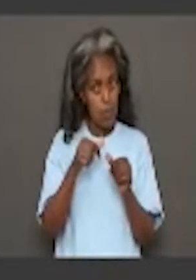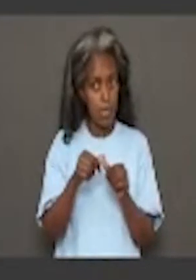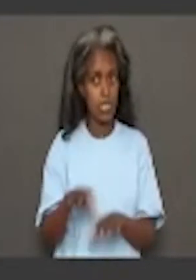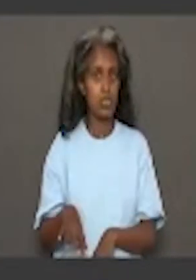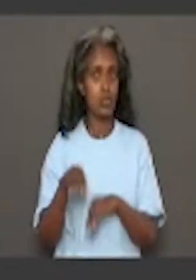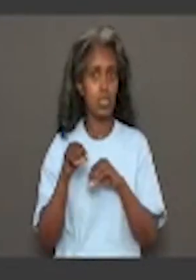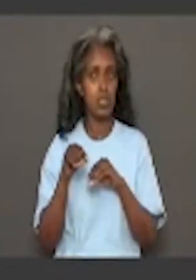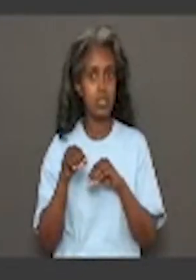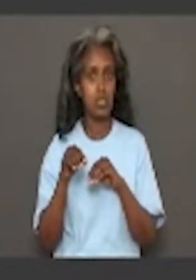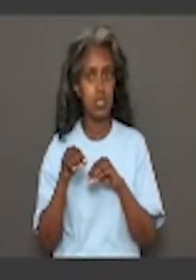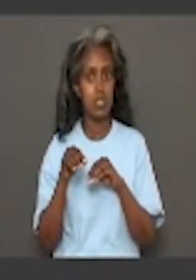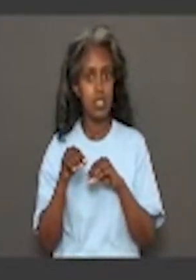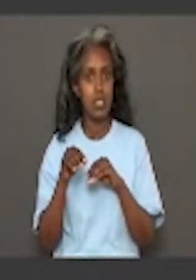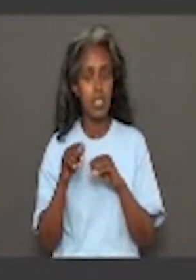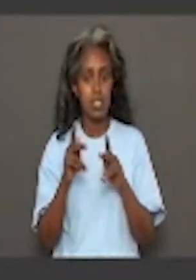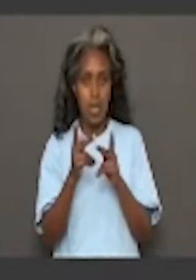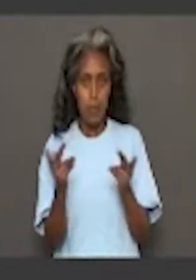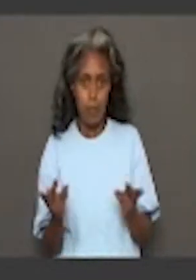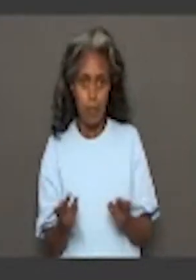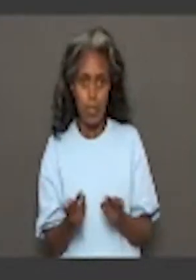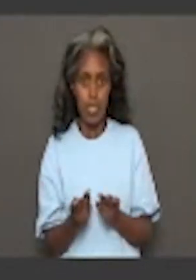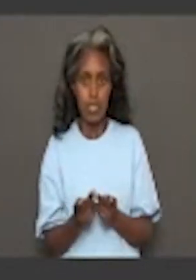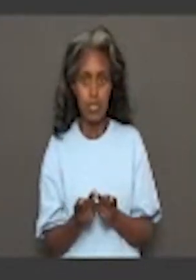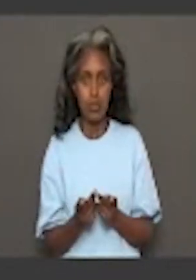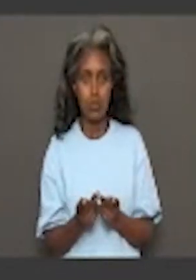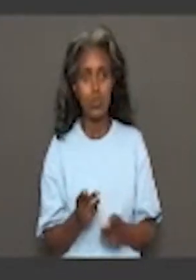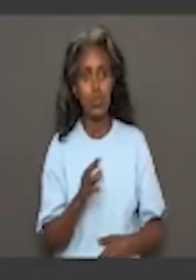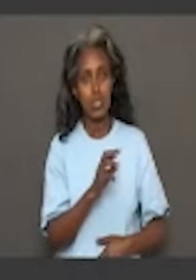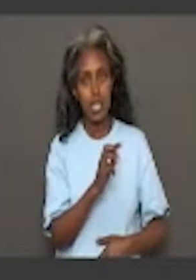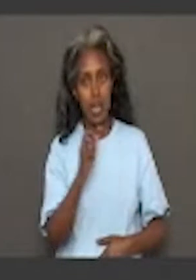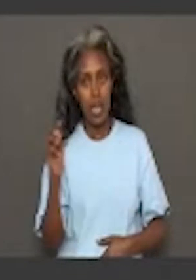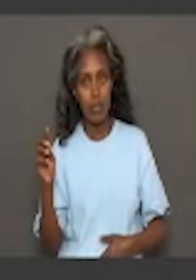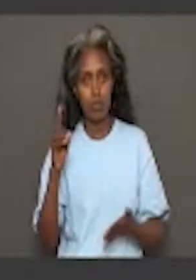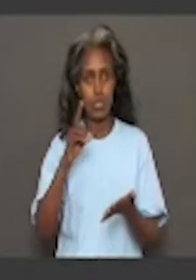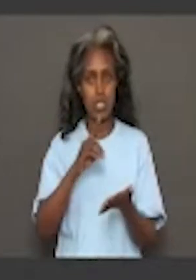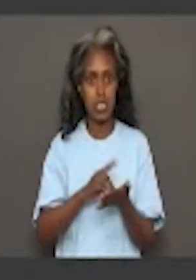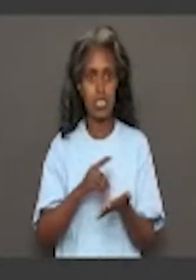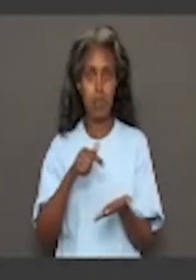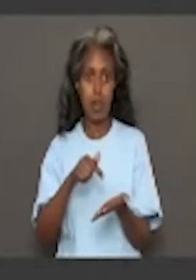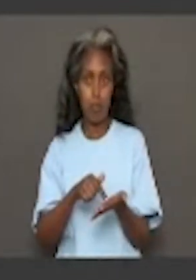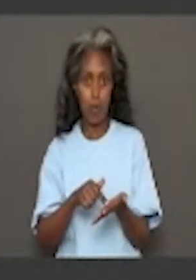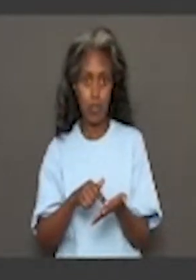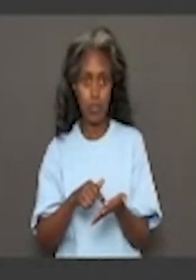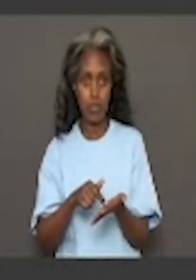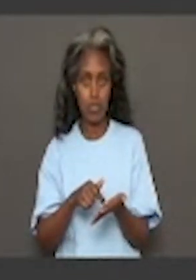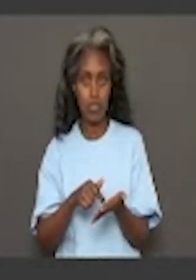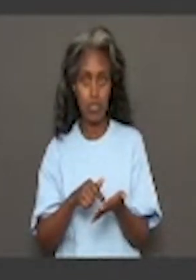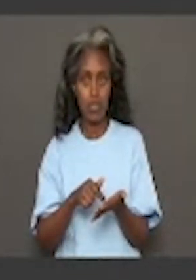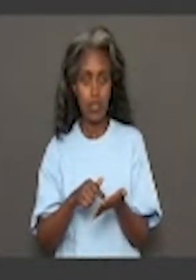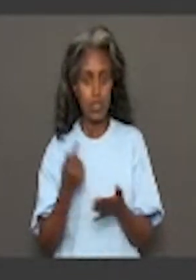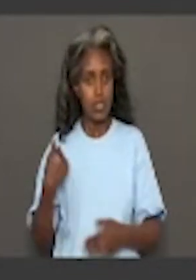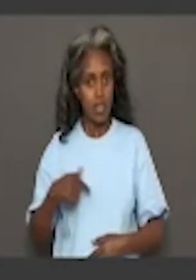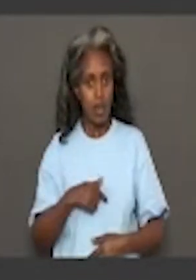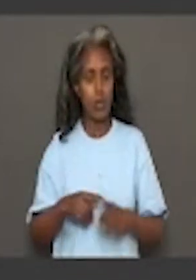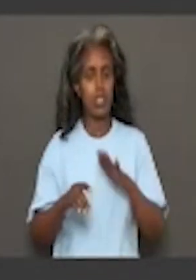Remember, students, that the places to the right of the decimal point provide us